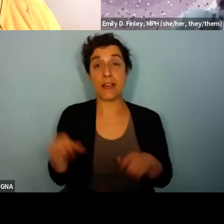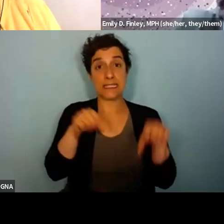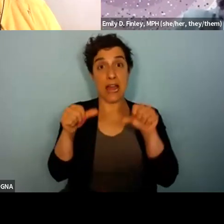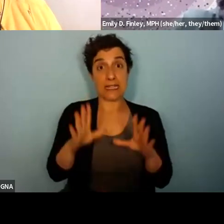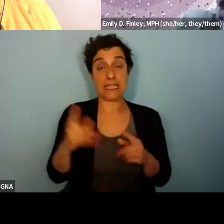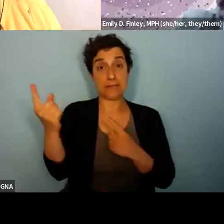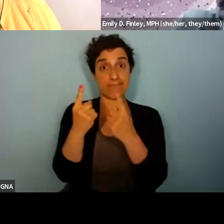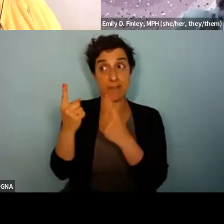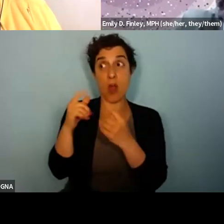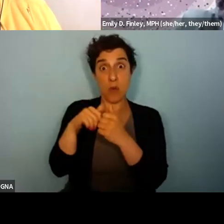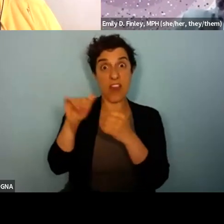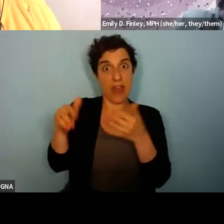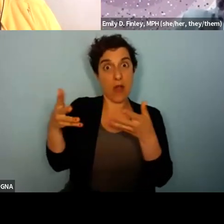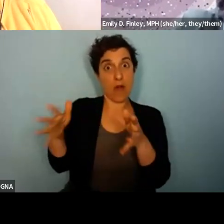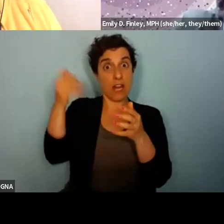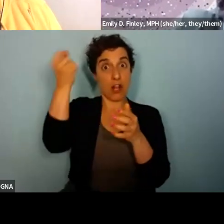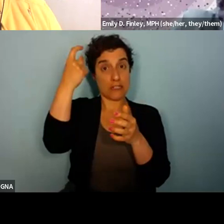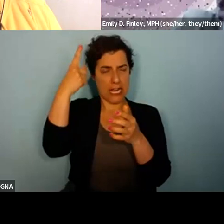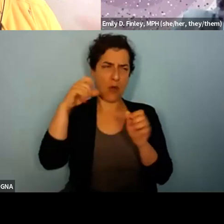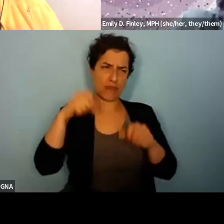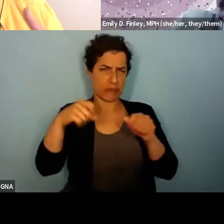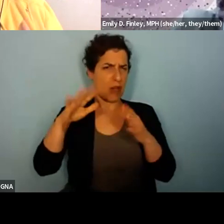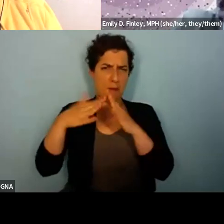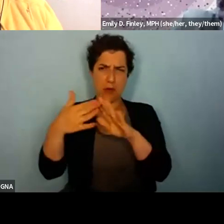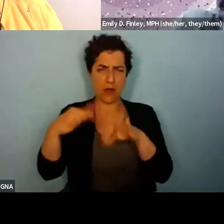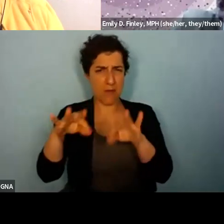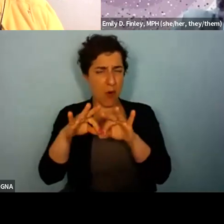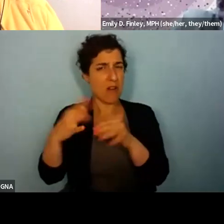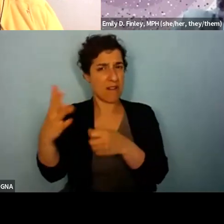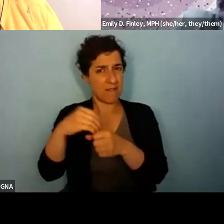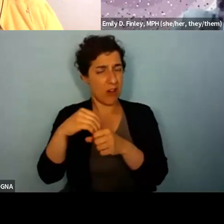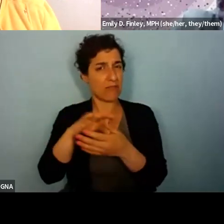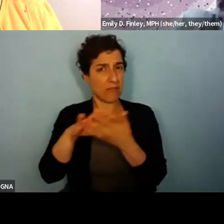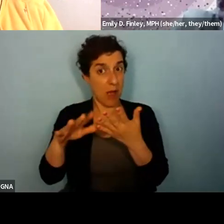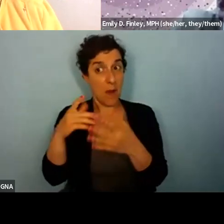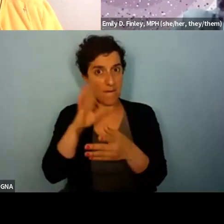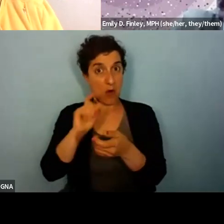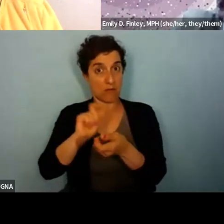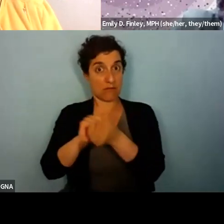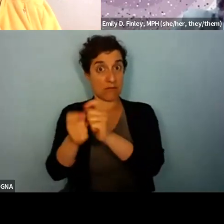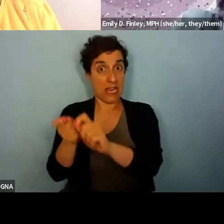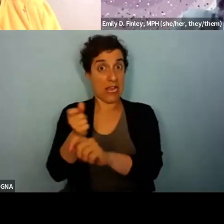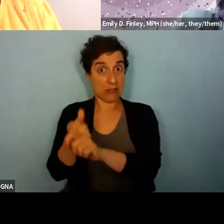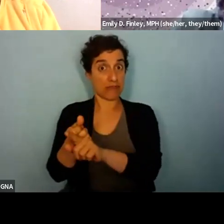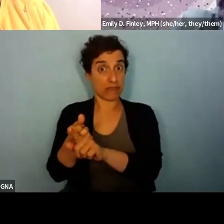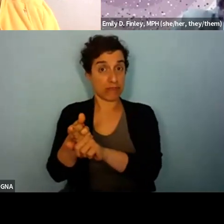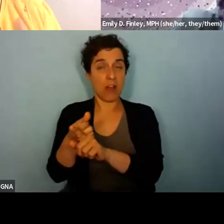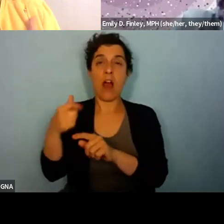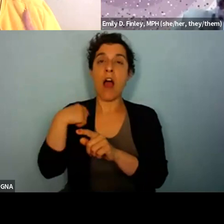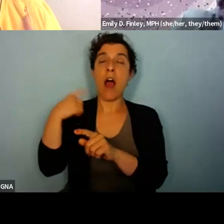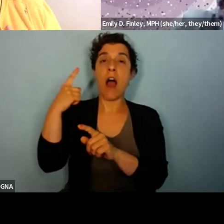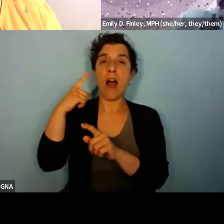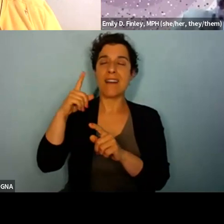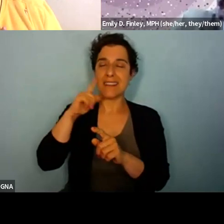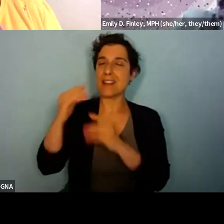this understanding of the importance of the community in research and to make change, I think the process went